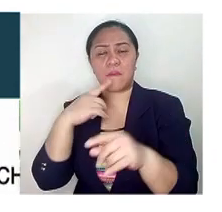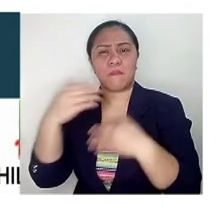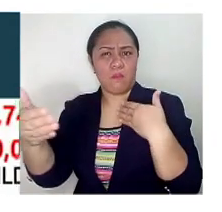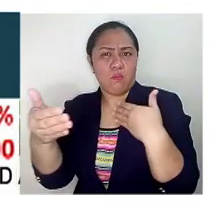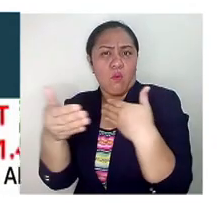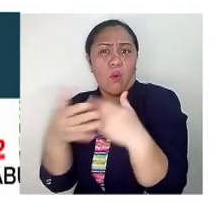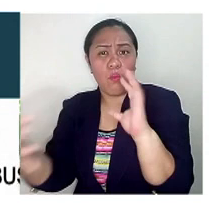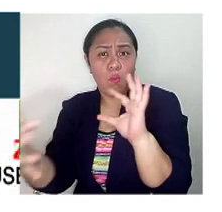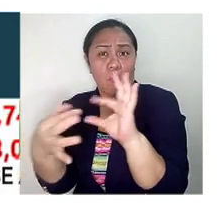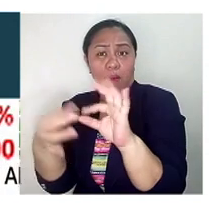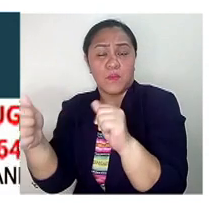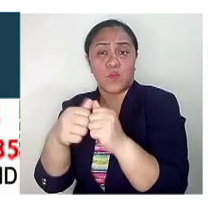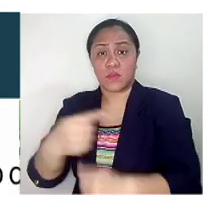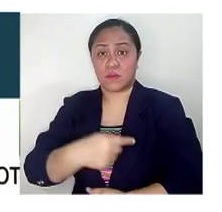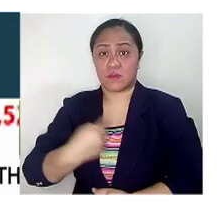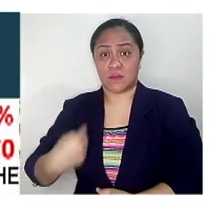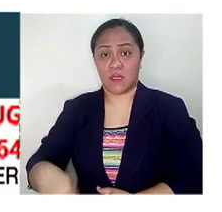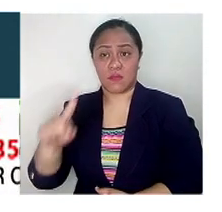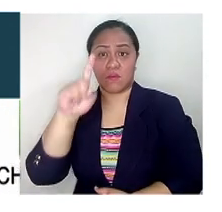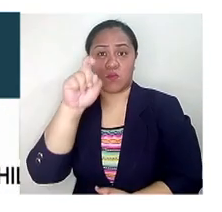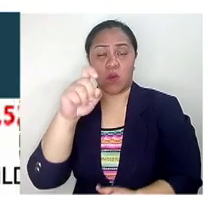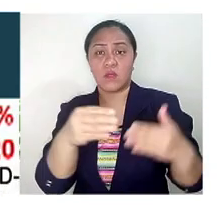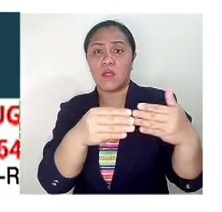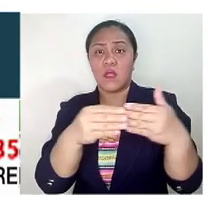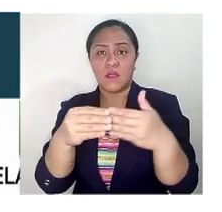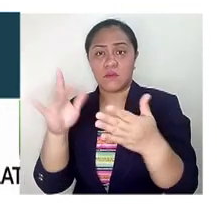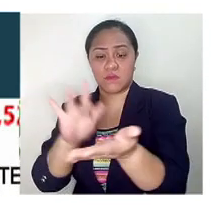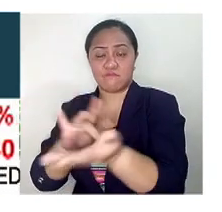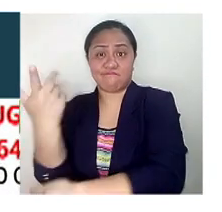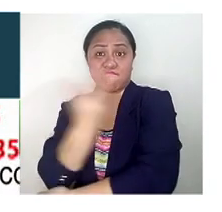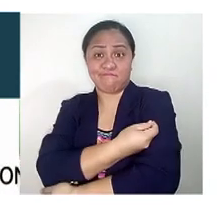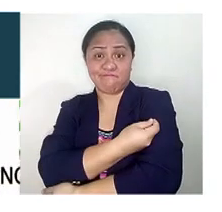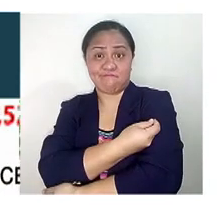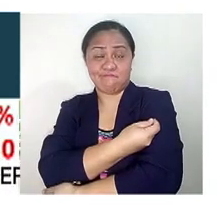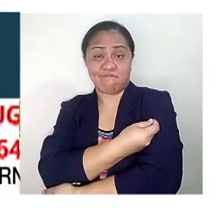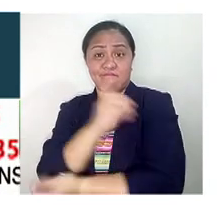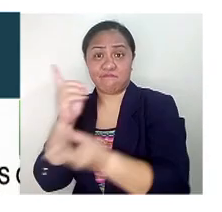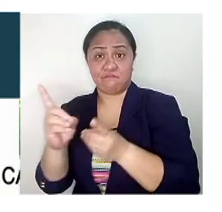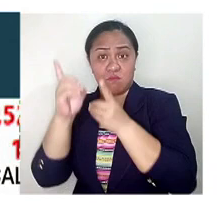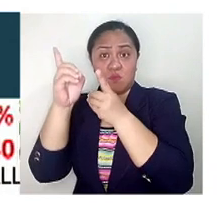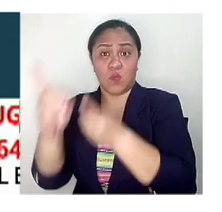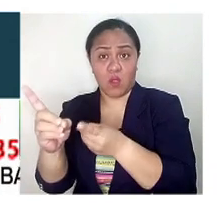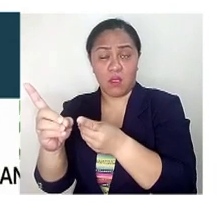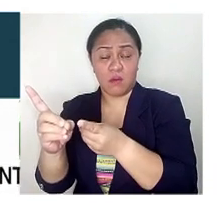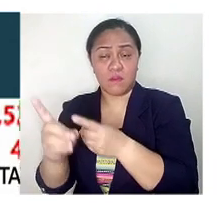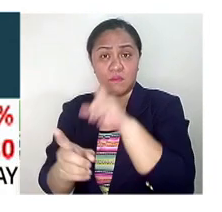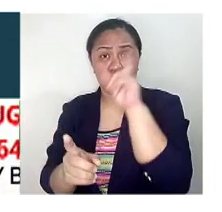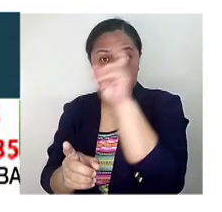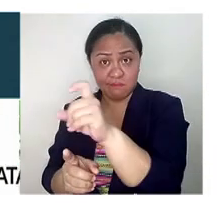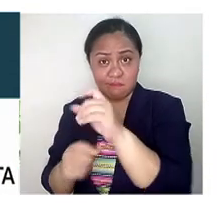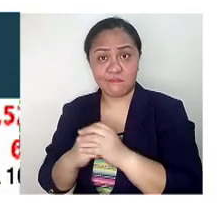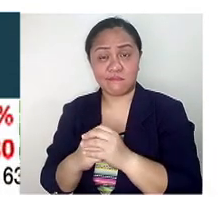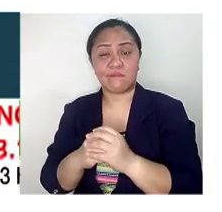China, which recently led to the vaccine donation? Is this something that can be seen apart from that, Professor? Well, of